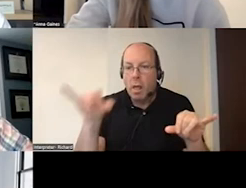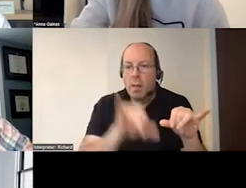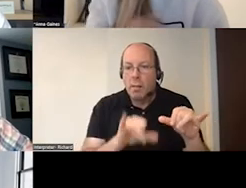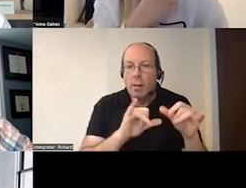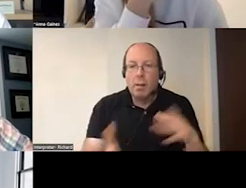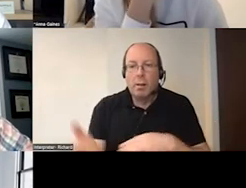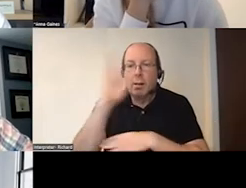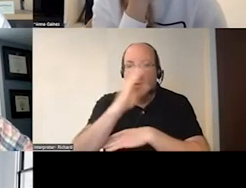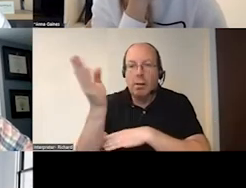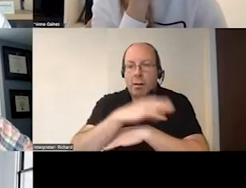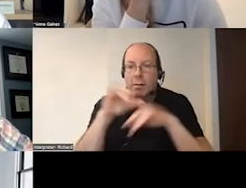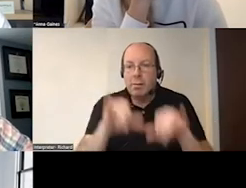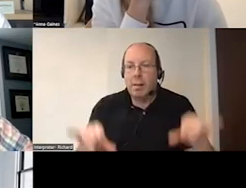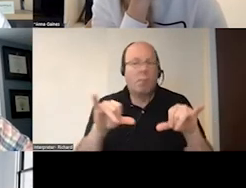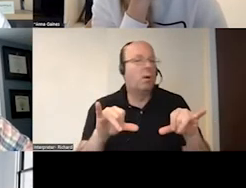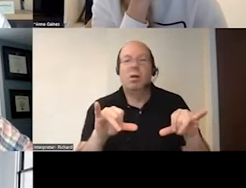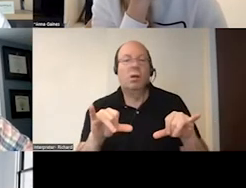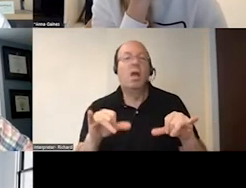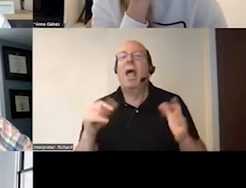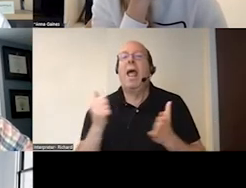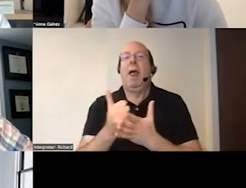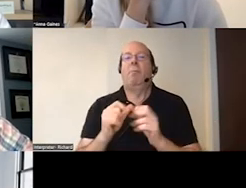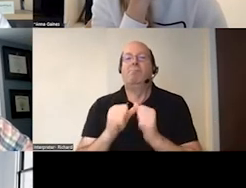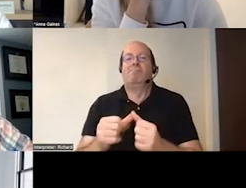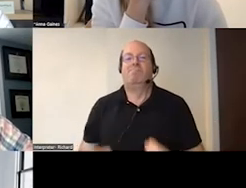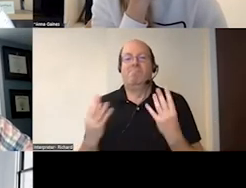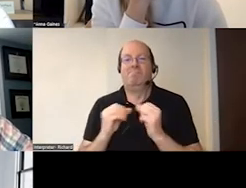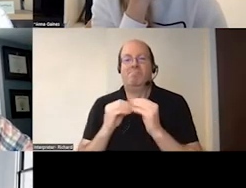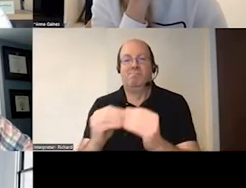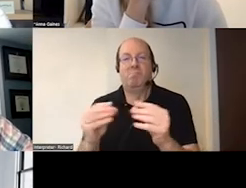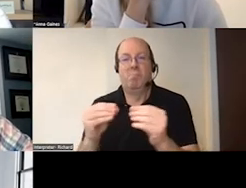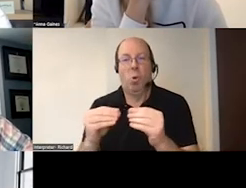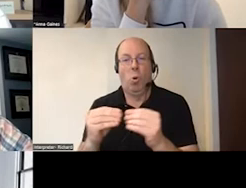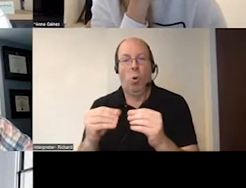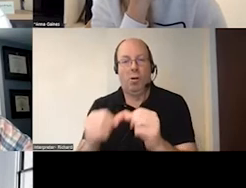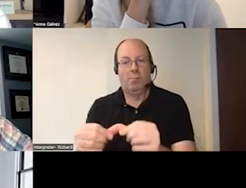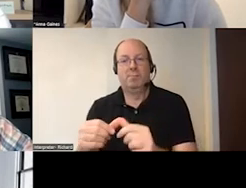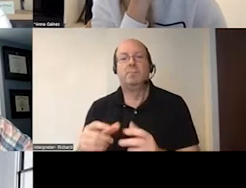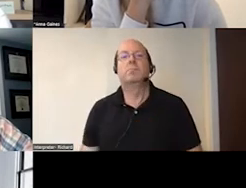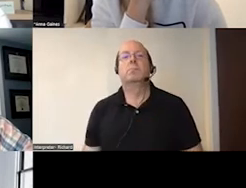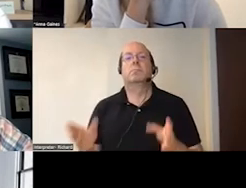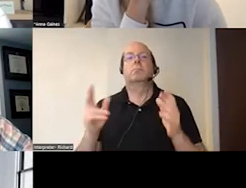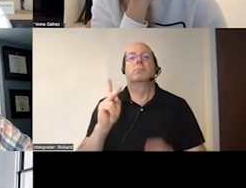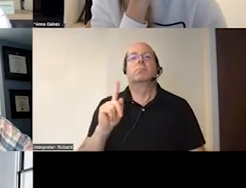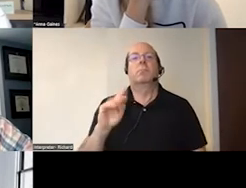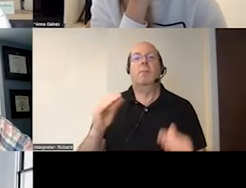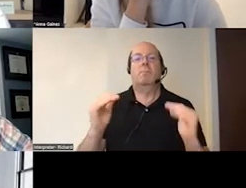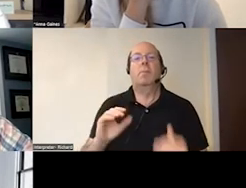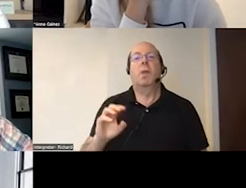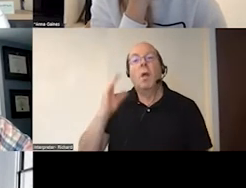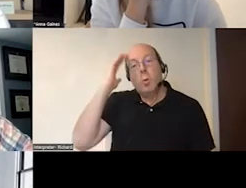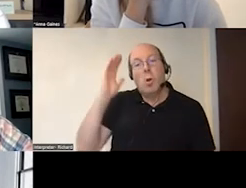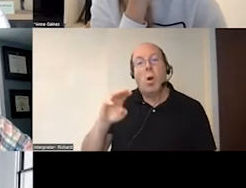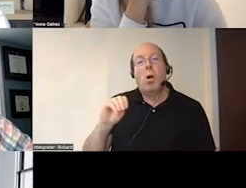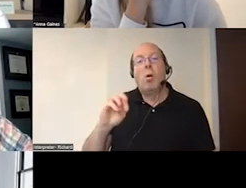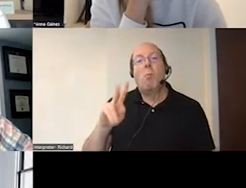Okay. I have another question here, and this one, I'm just going to read the question. It says, Mark Cuban from Shark Tank